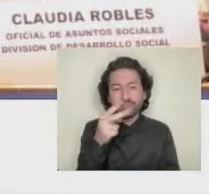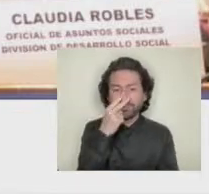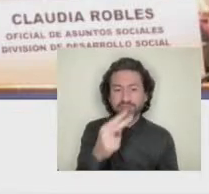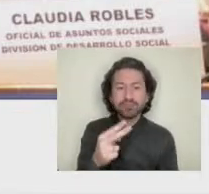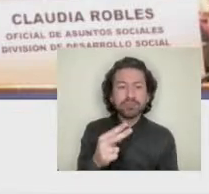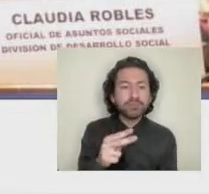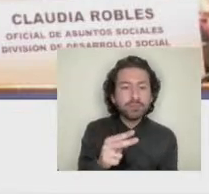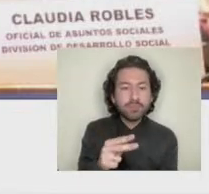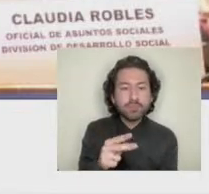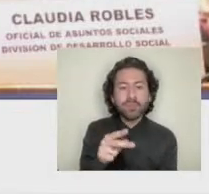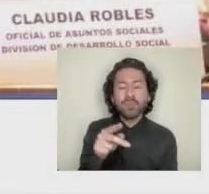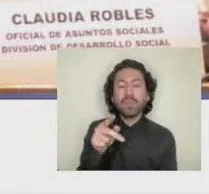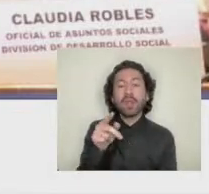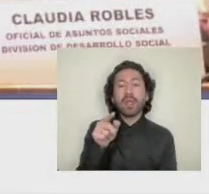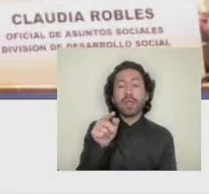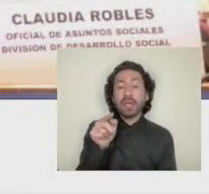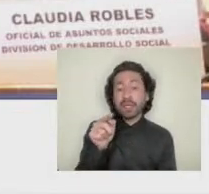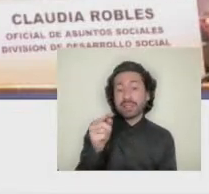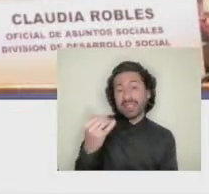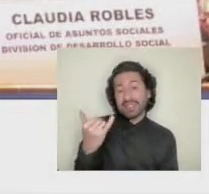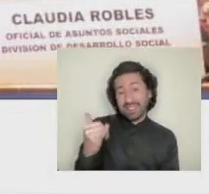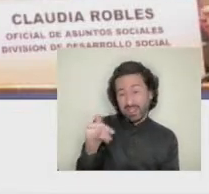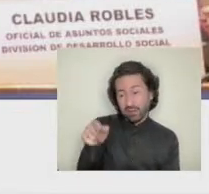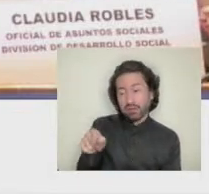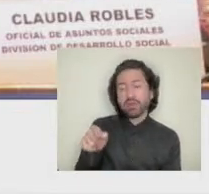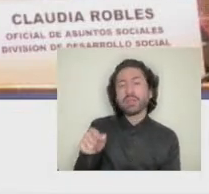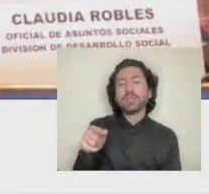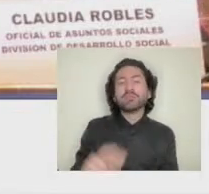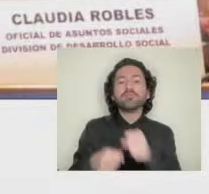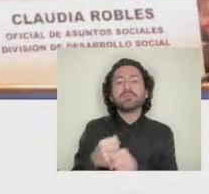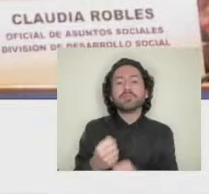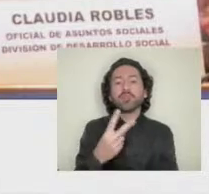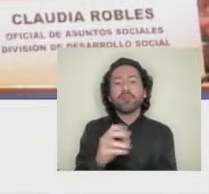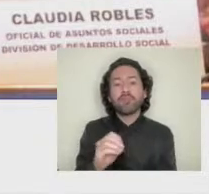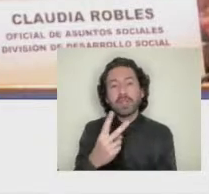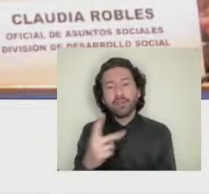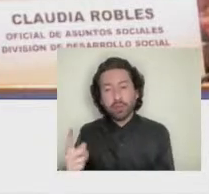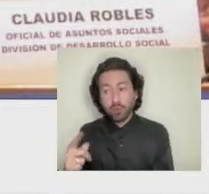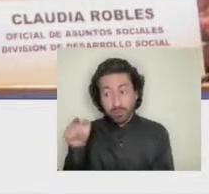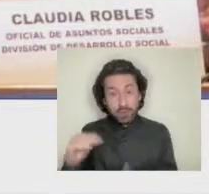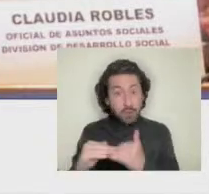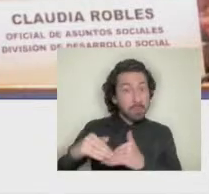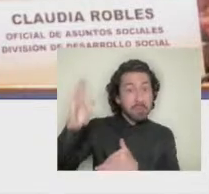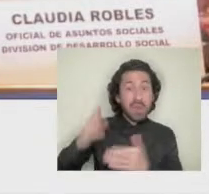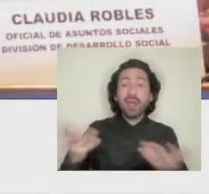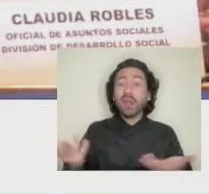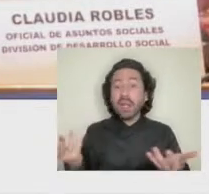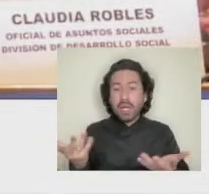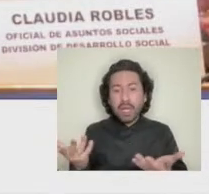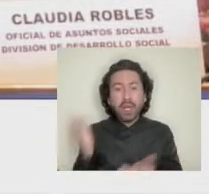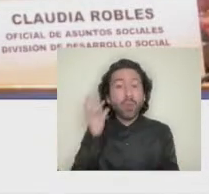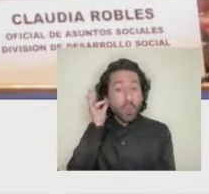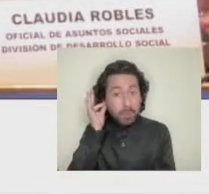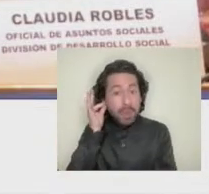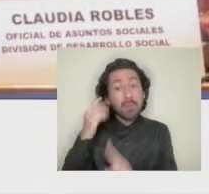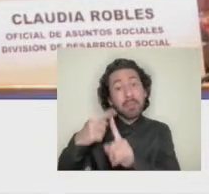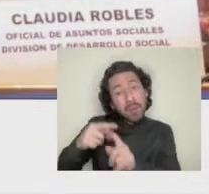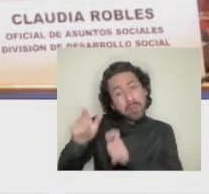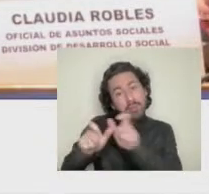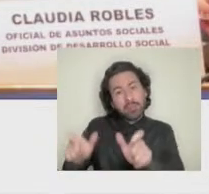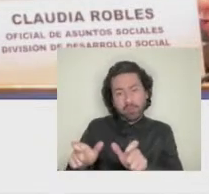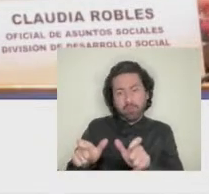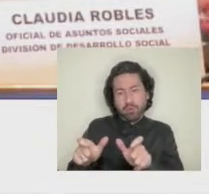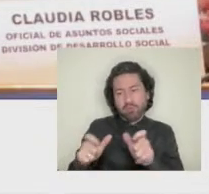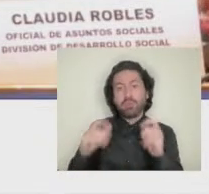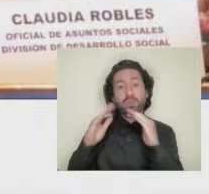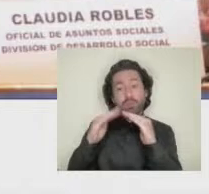yellow bars. And yellow is the data for 2021, and this is much stronger among women and those that inhabit in rural areas. In other